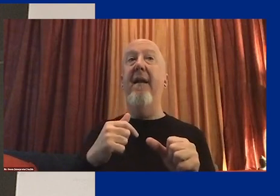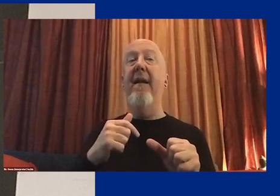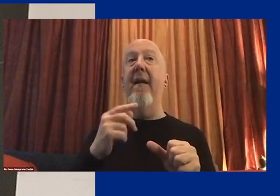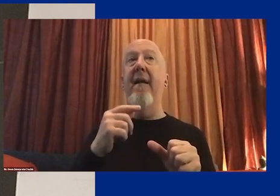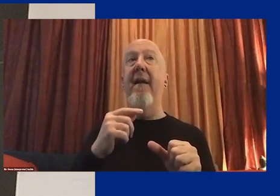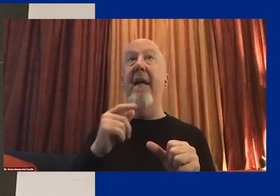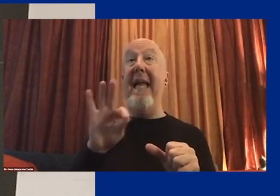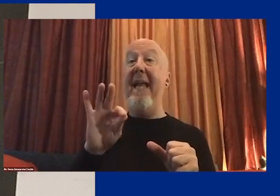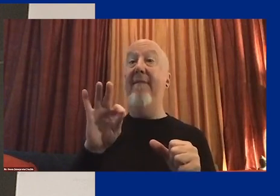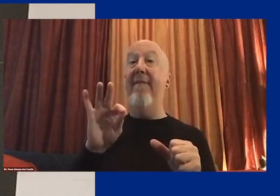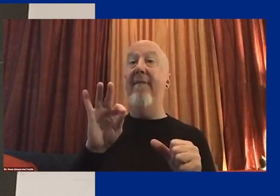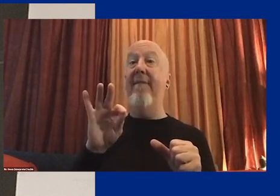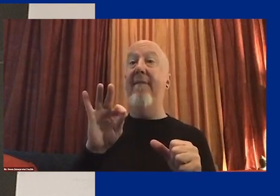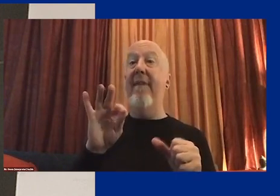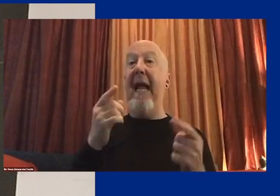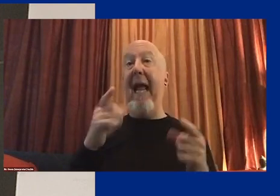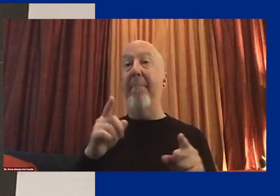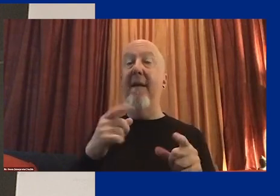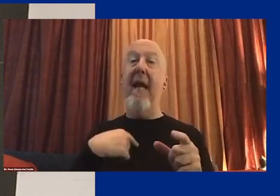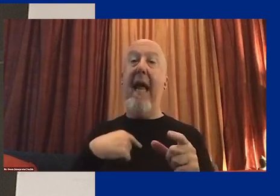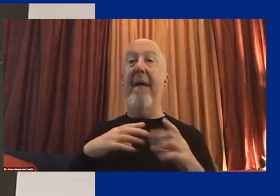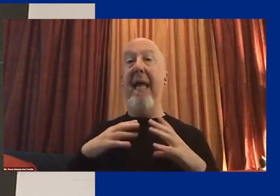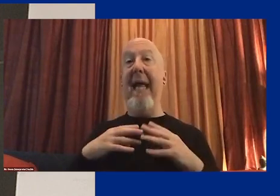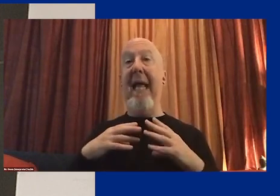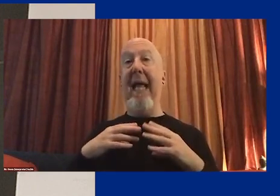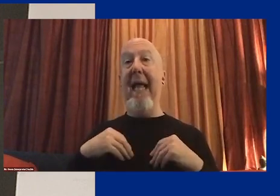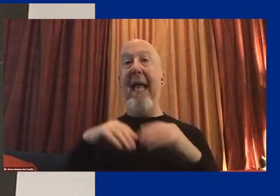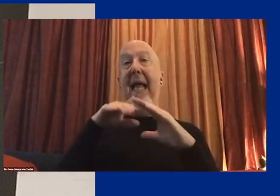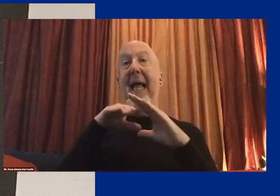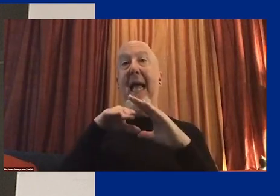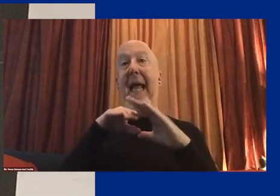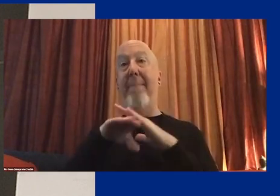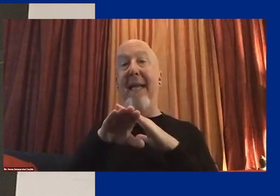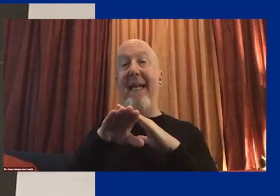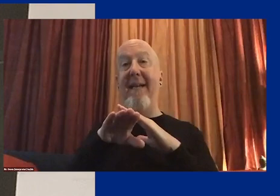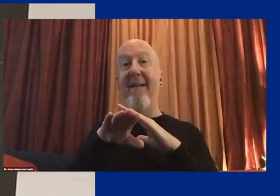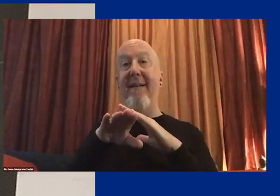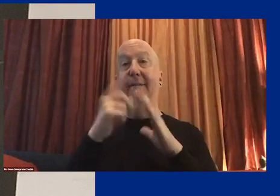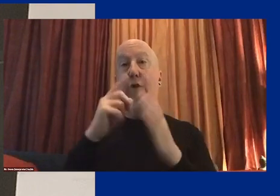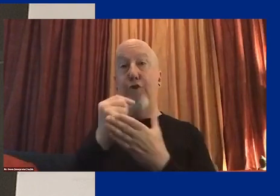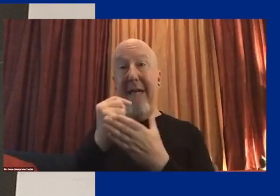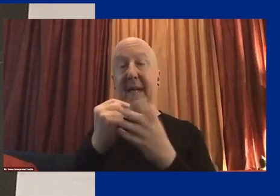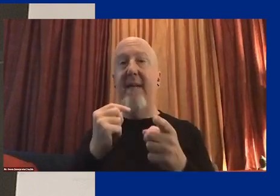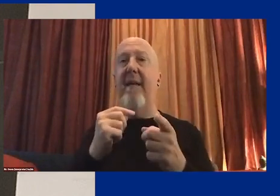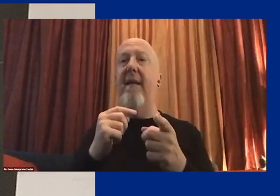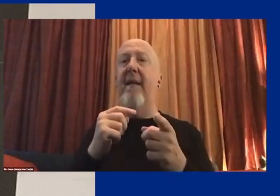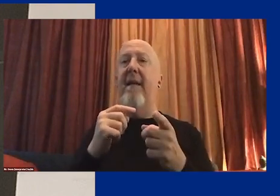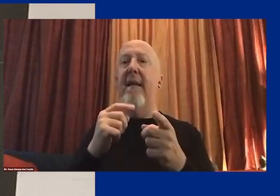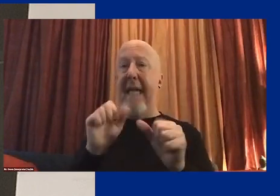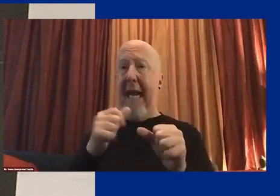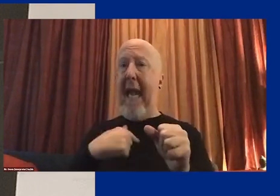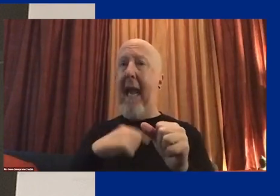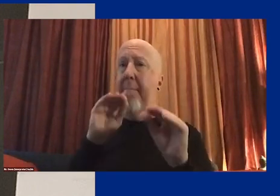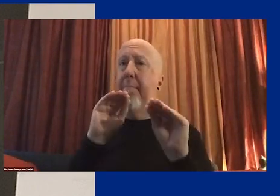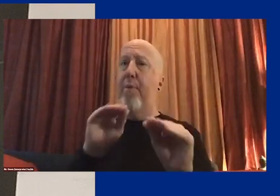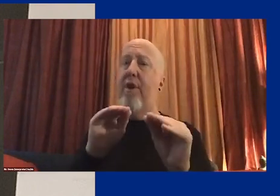get admitted for treatment? Does anybody have a way to make sure that these